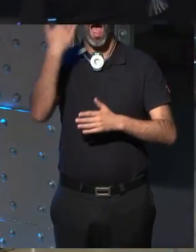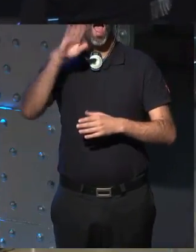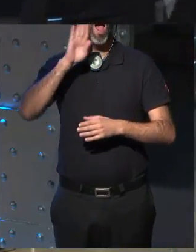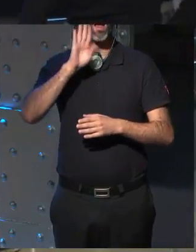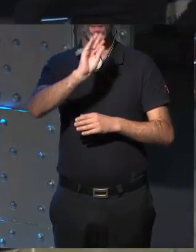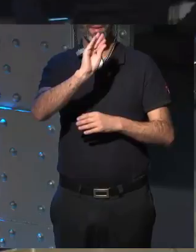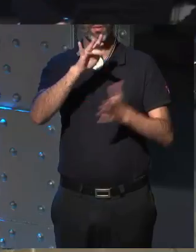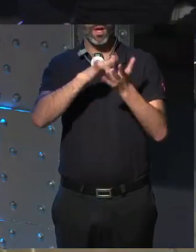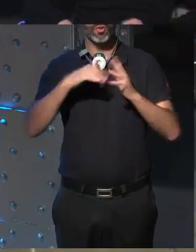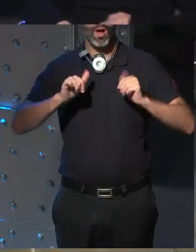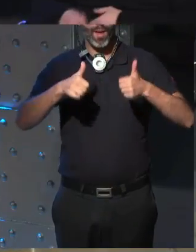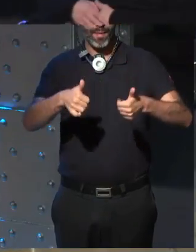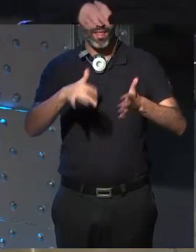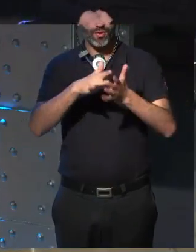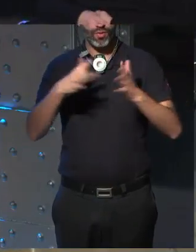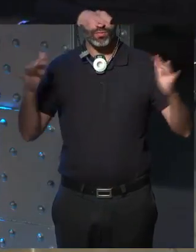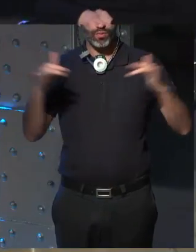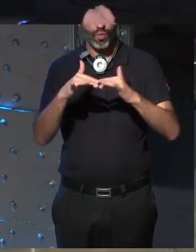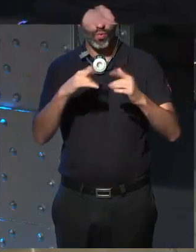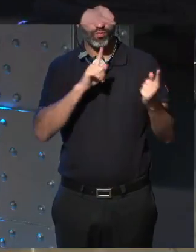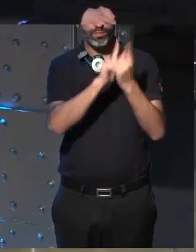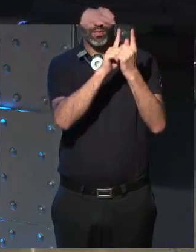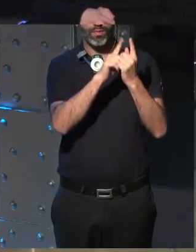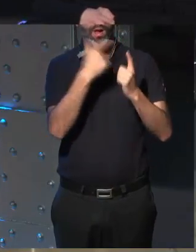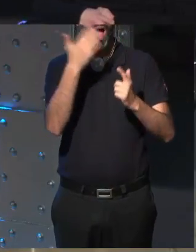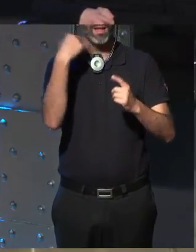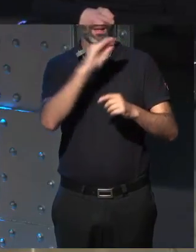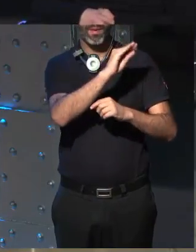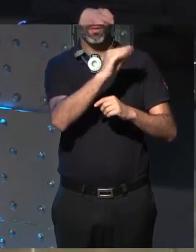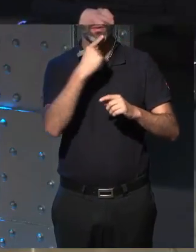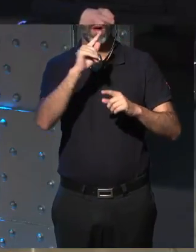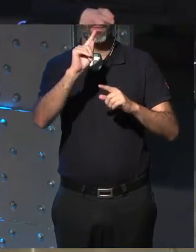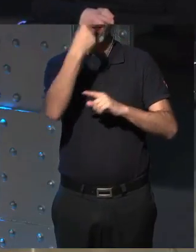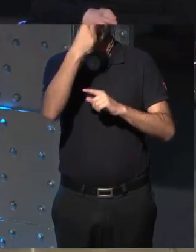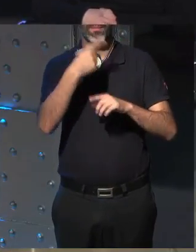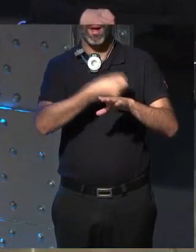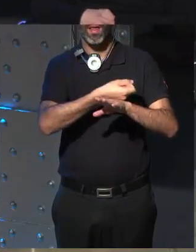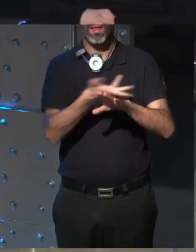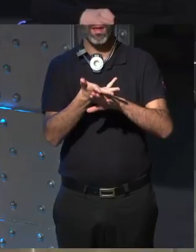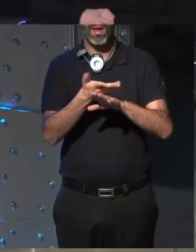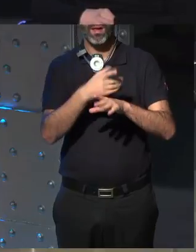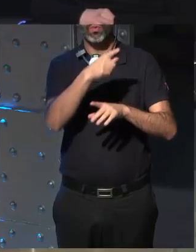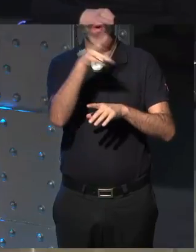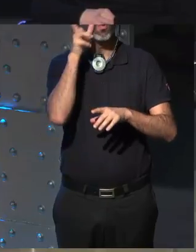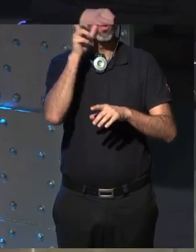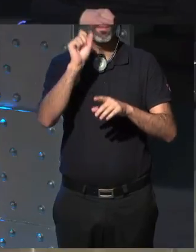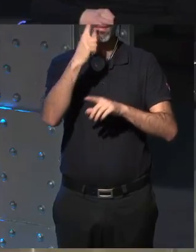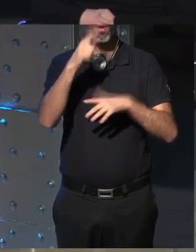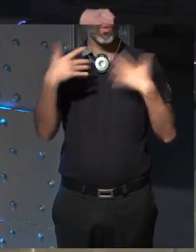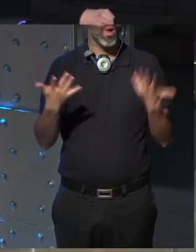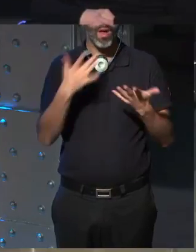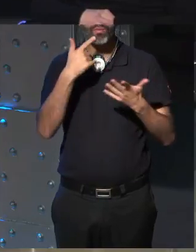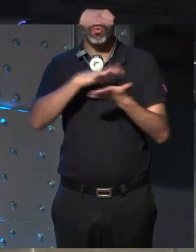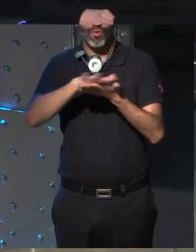Okay, I was asking when I met you, Greg, I was asking what was the first album that you listened.